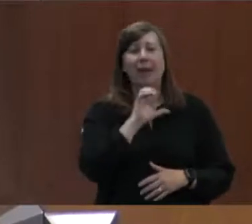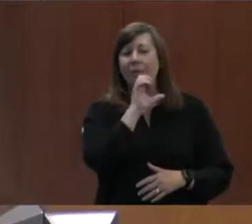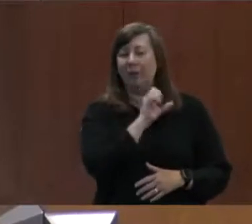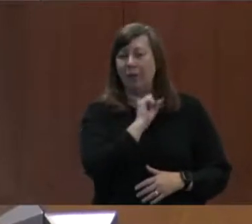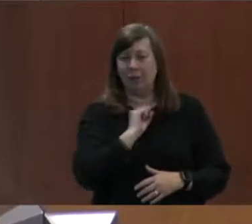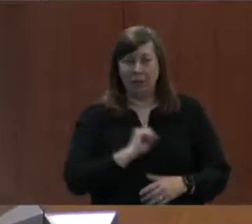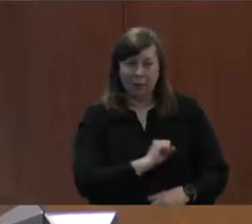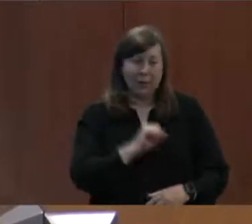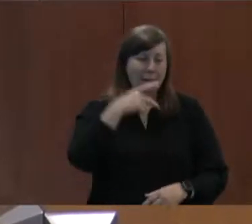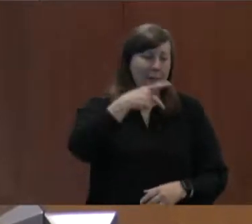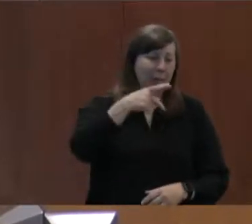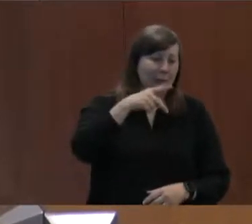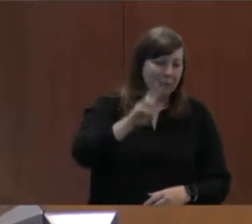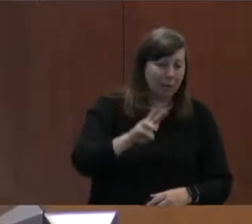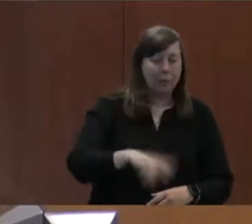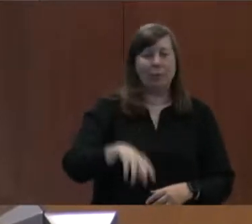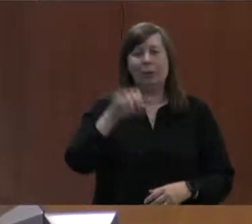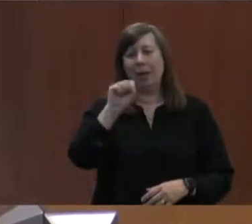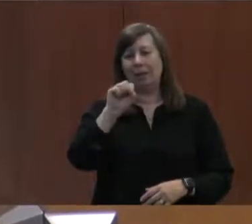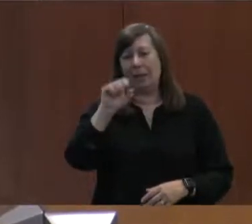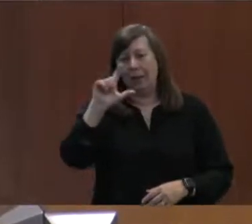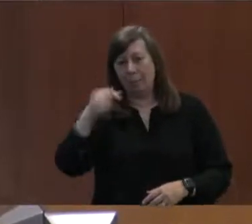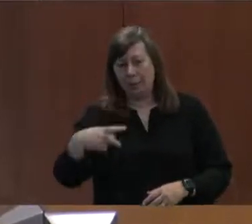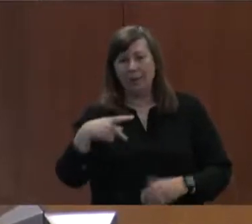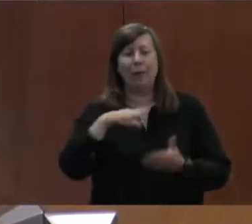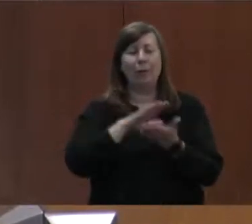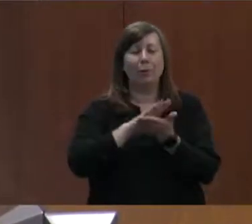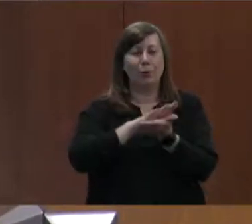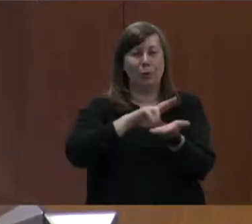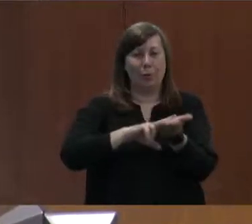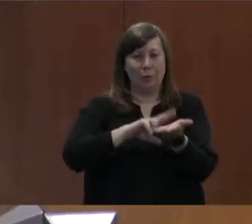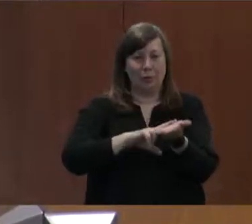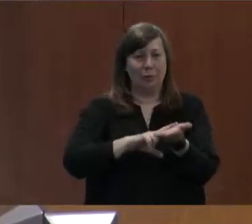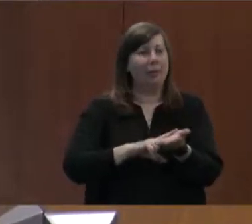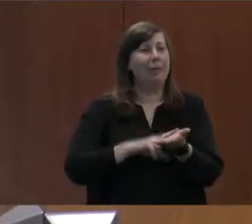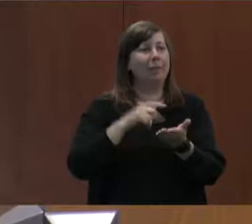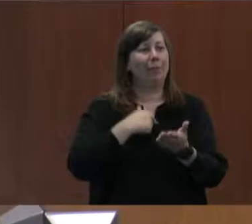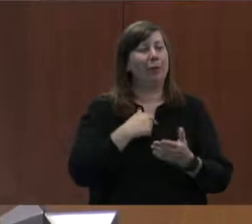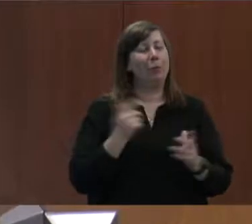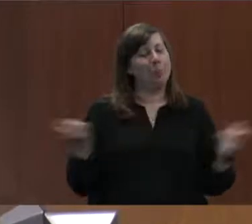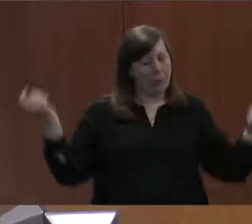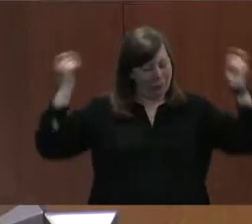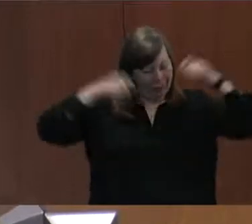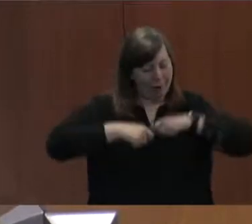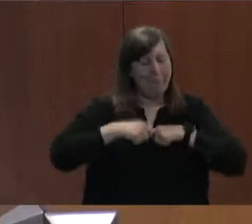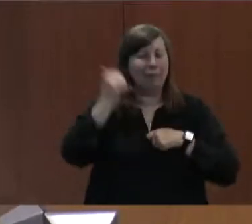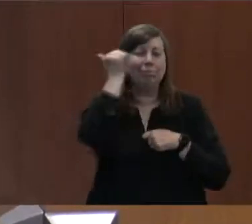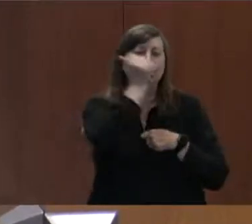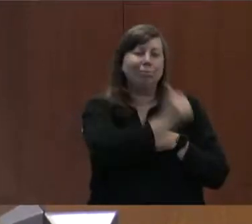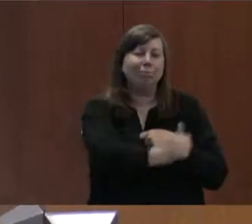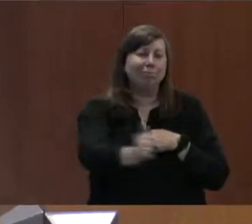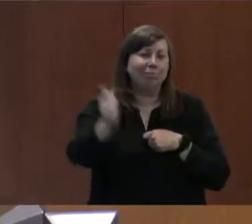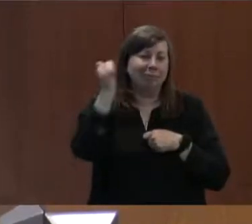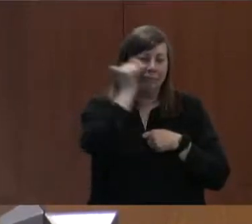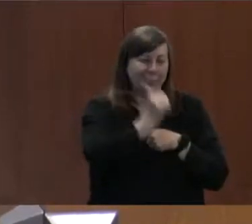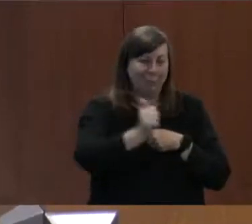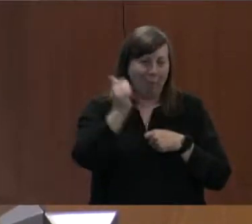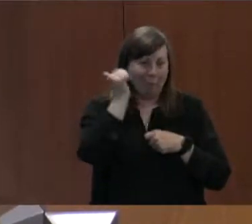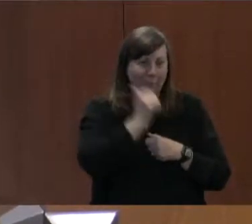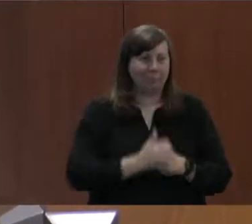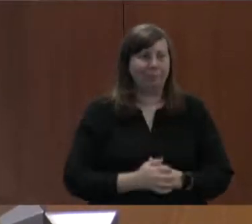our PPWs, our SLPs, and our school nurses. You put the cape on every single